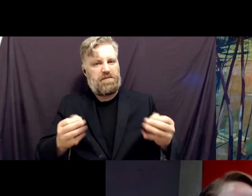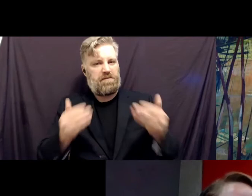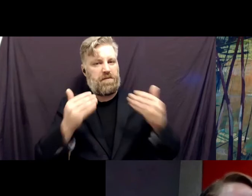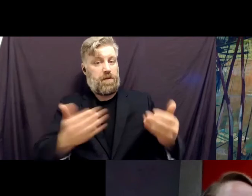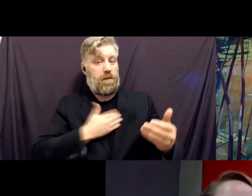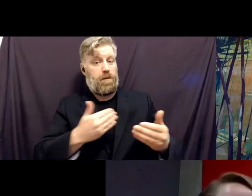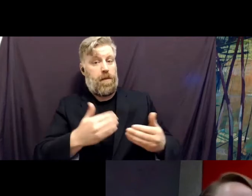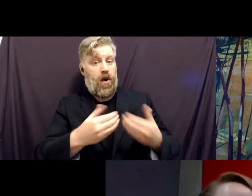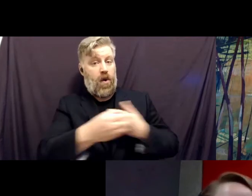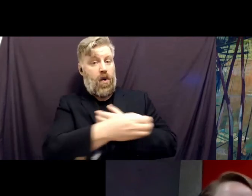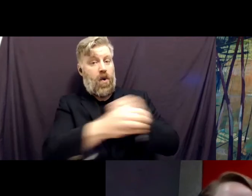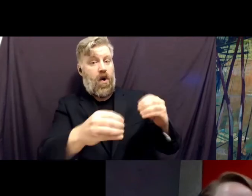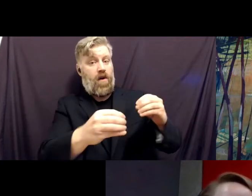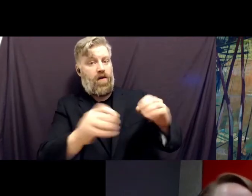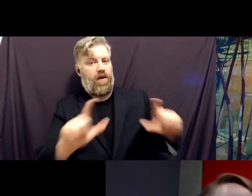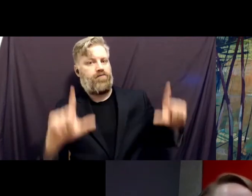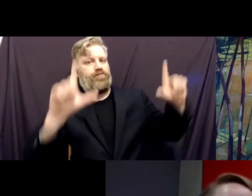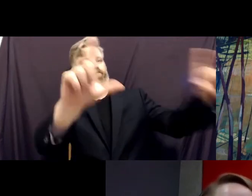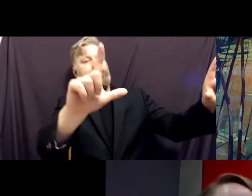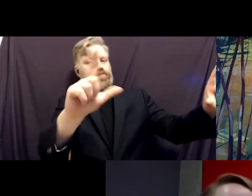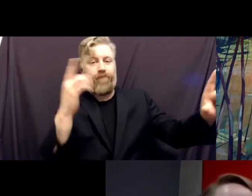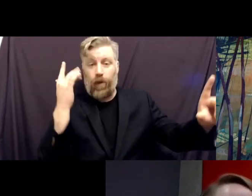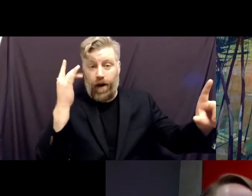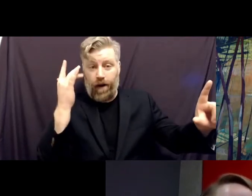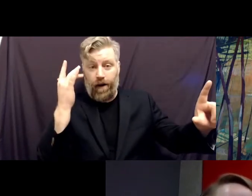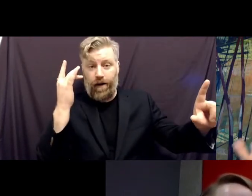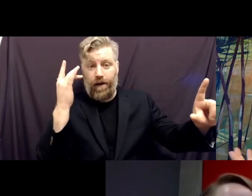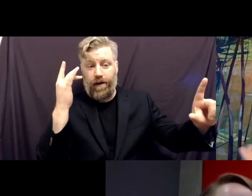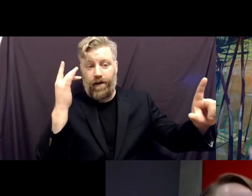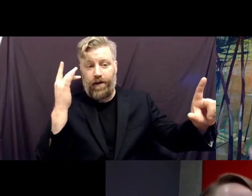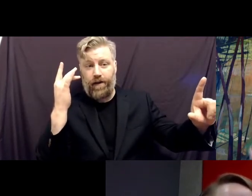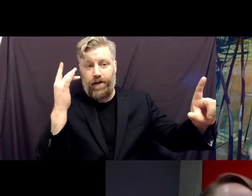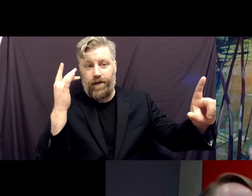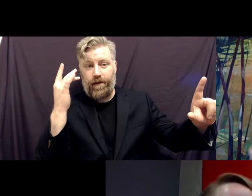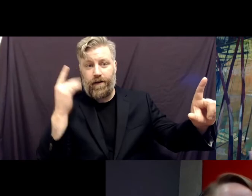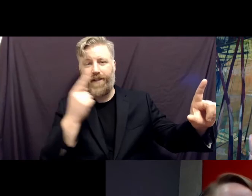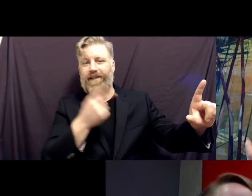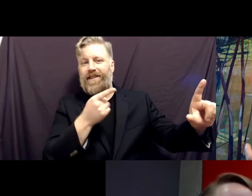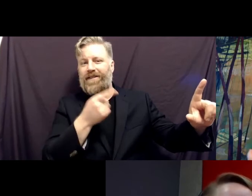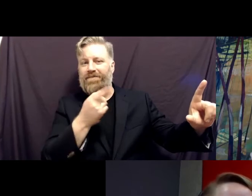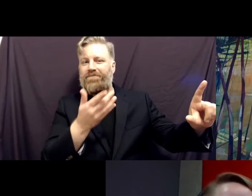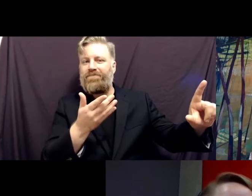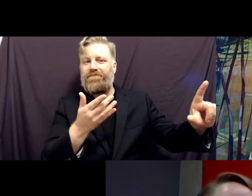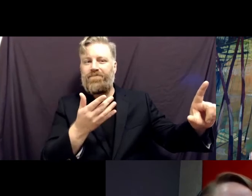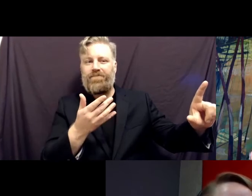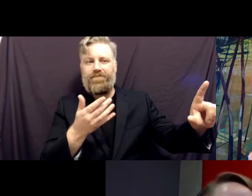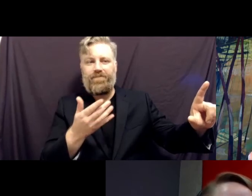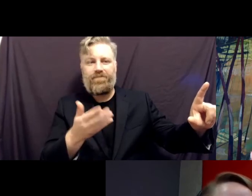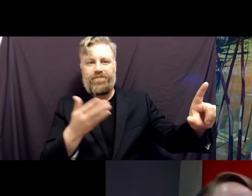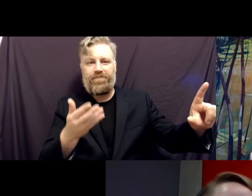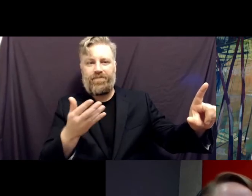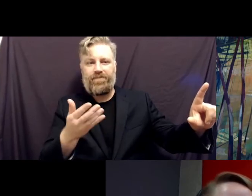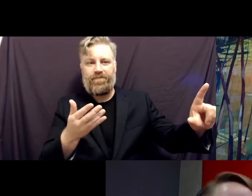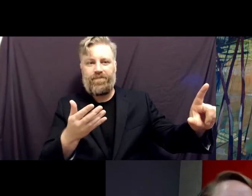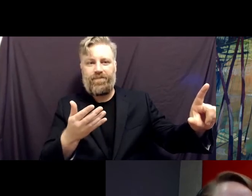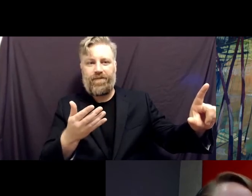room. Why? Because it gives me so much